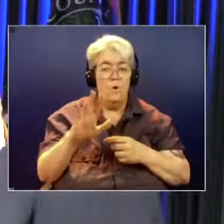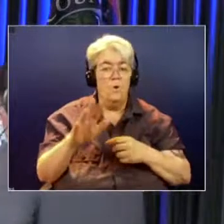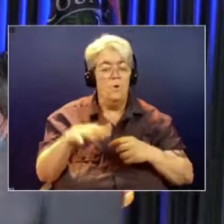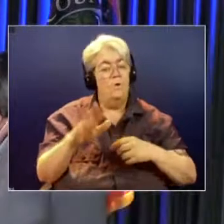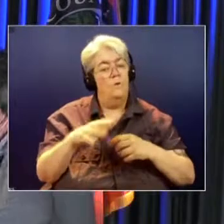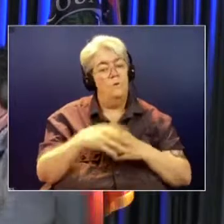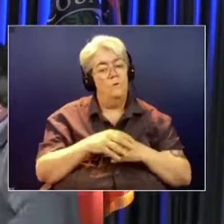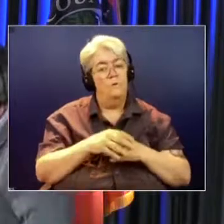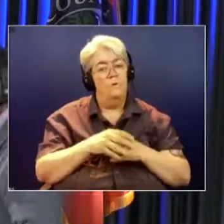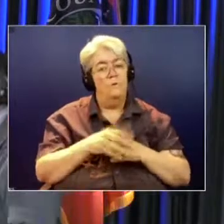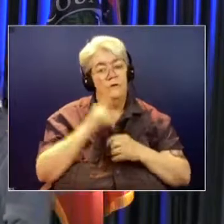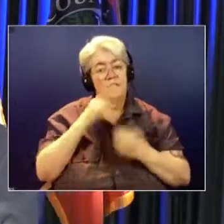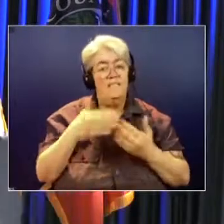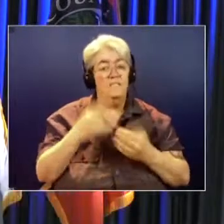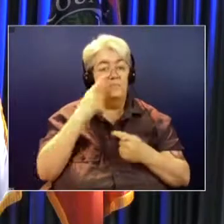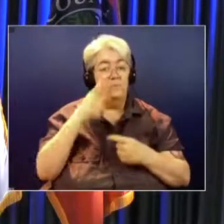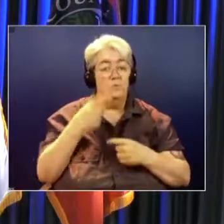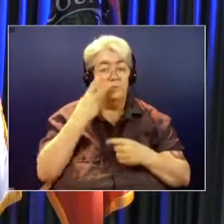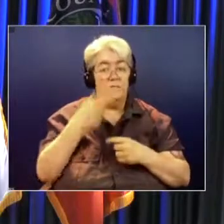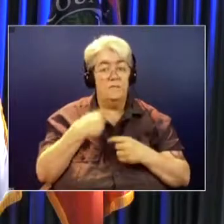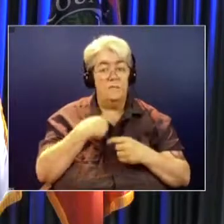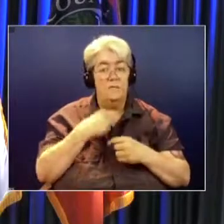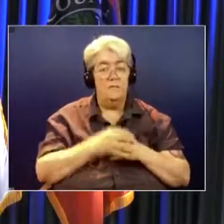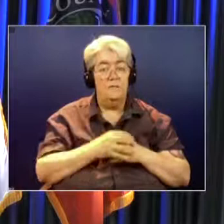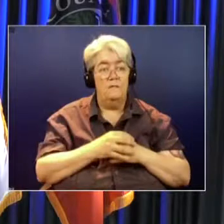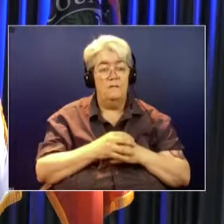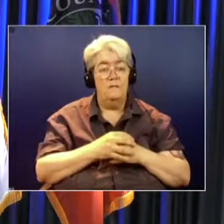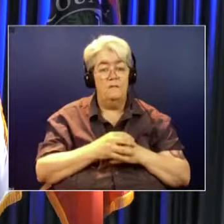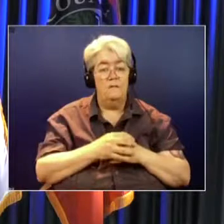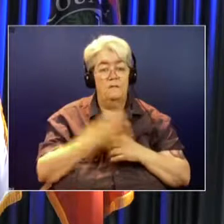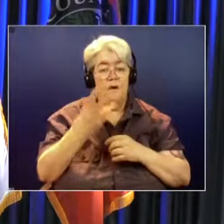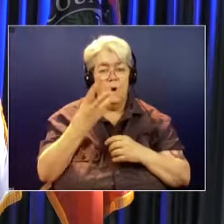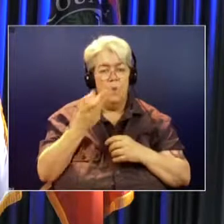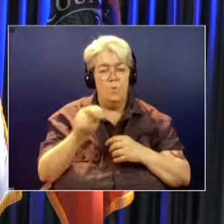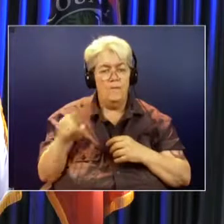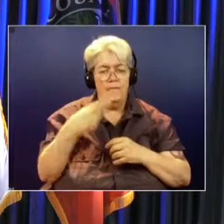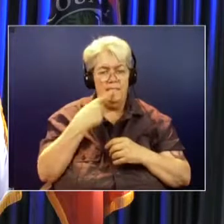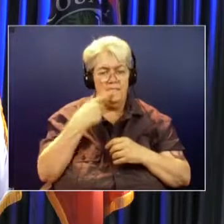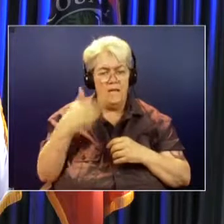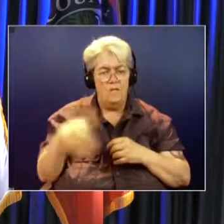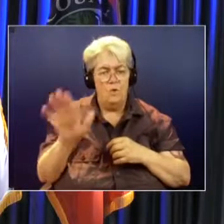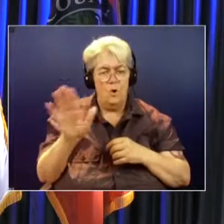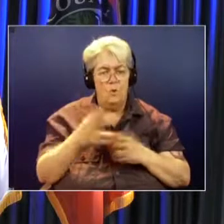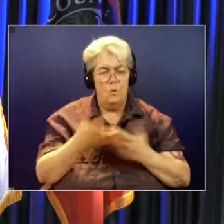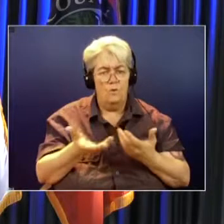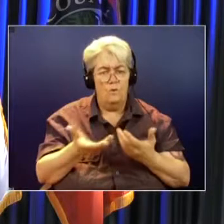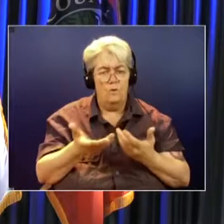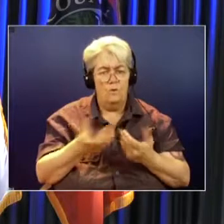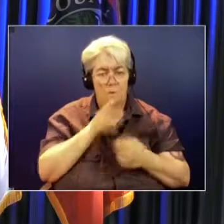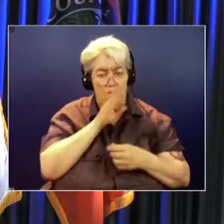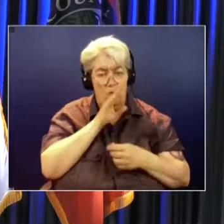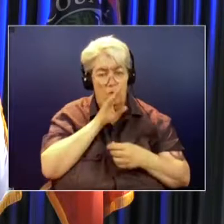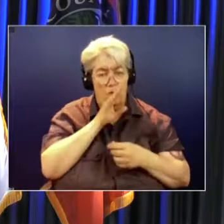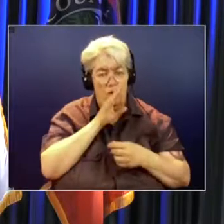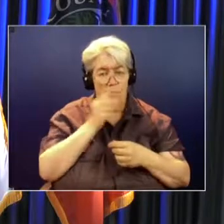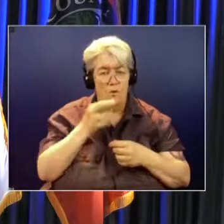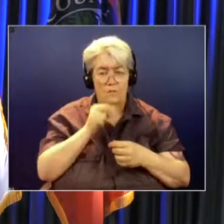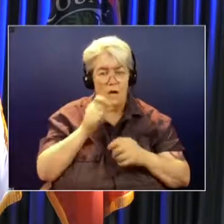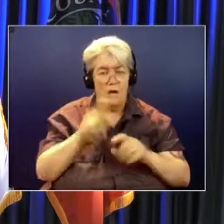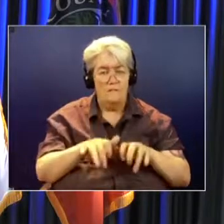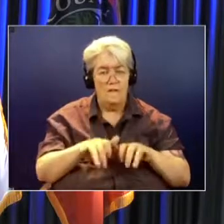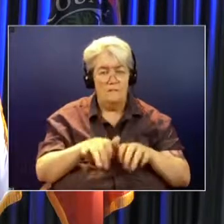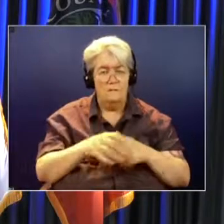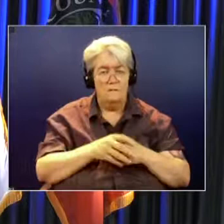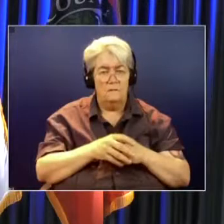Maybe it's easier for you to see me up here. But there's nothing wrong with this composition. You can fade into your press conference with this as your